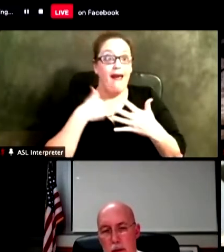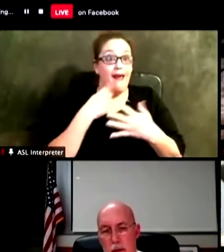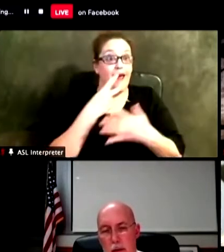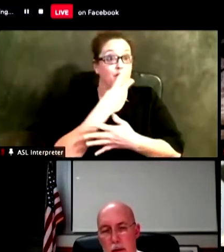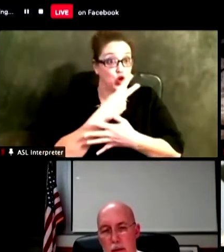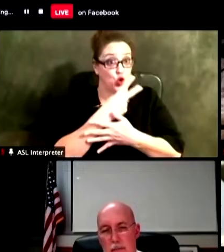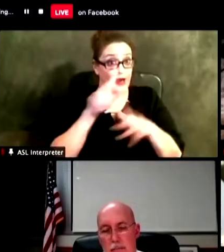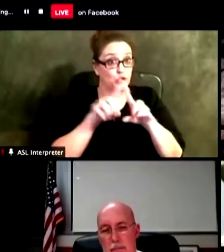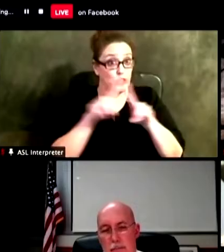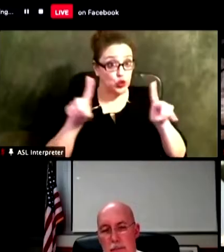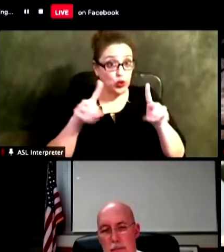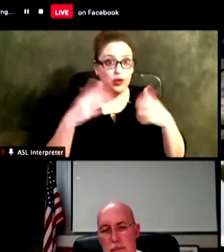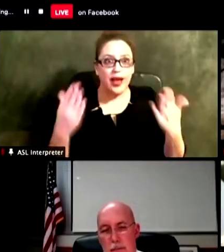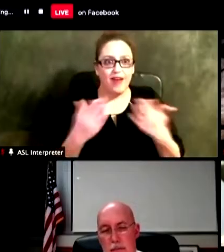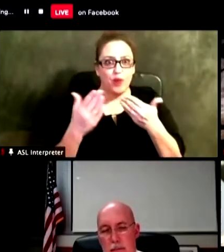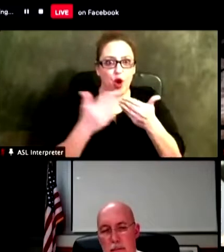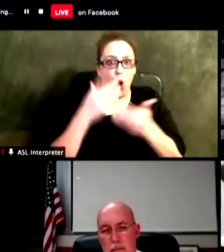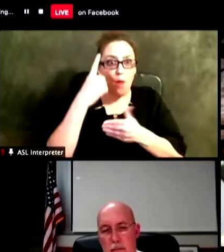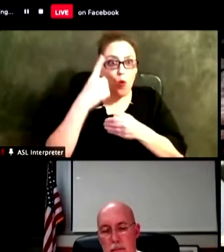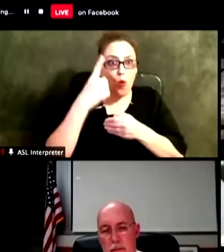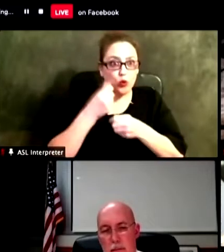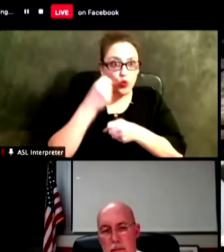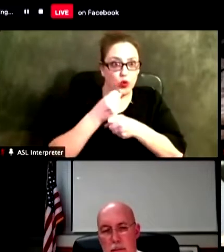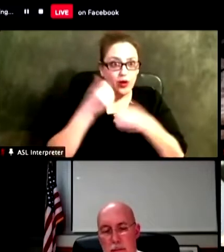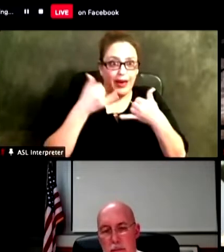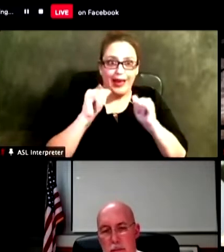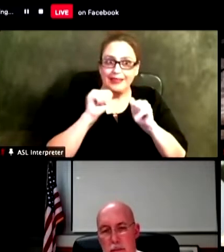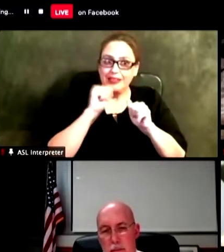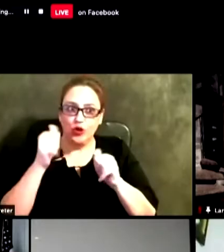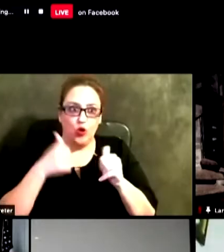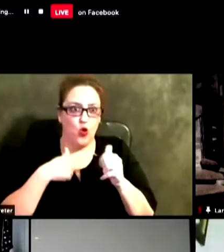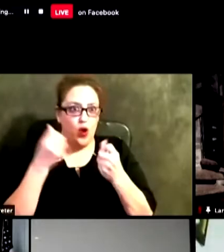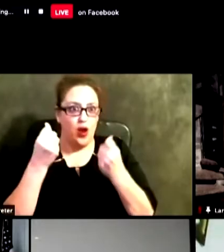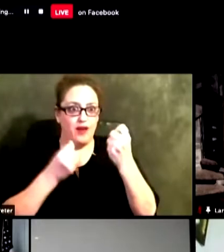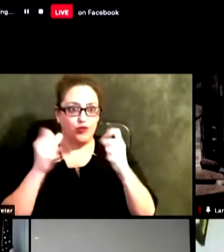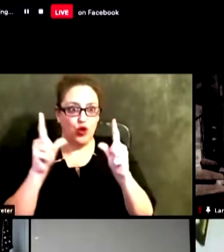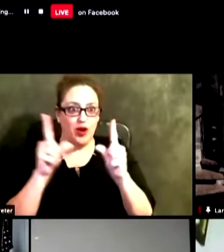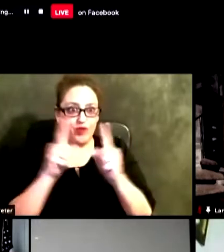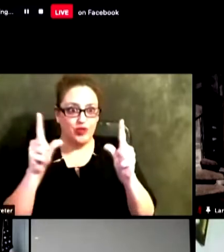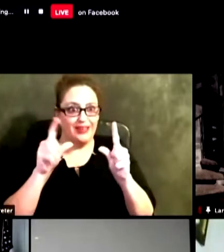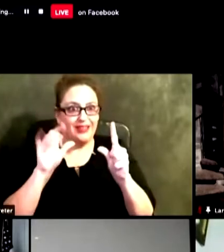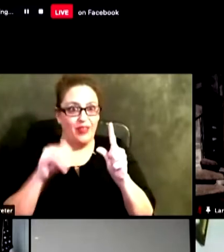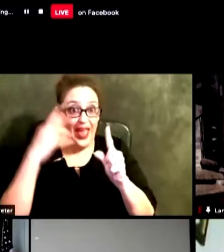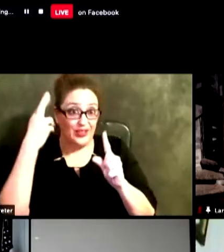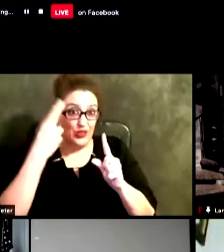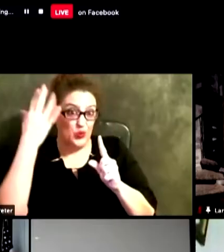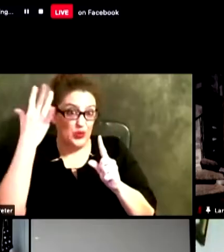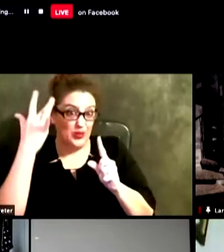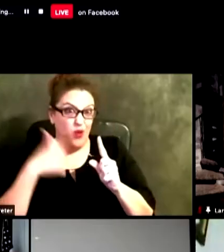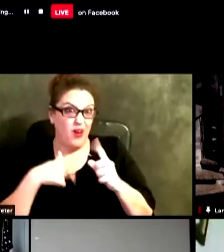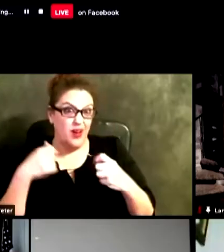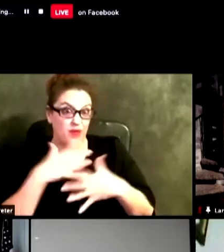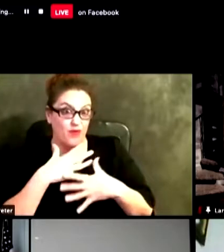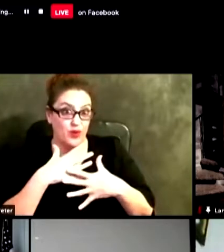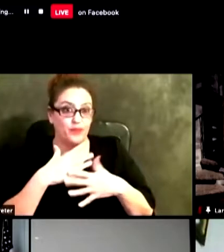been here almost 10 years, and I still do not have a driver's license, and this is the reason why. Now, coming from where